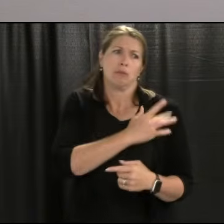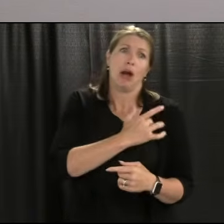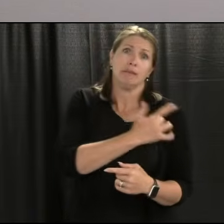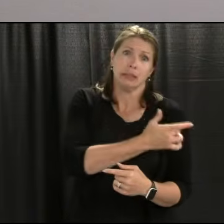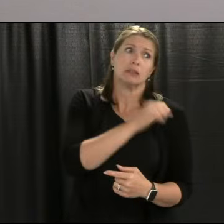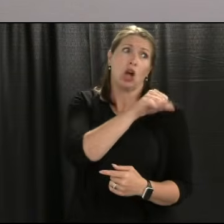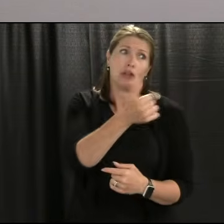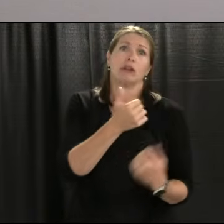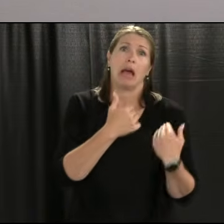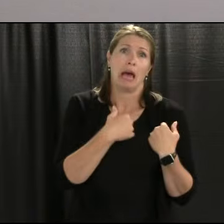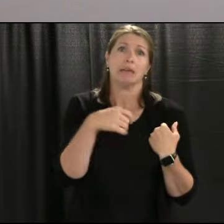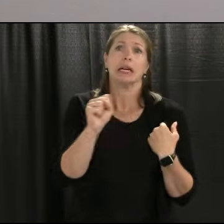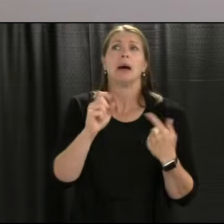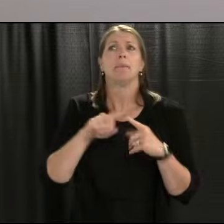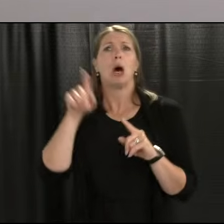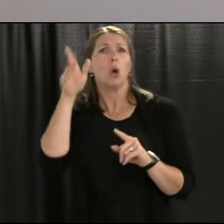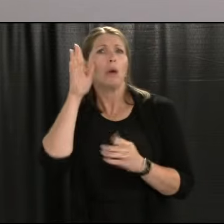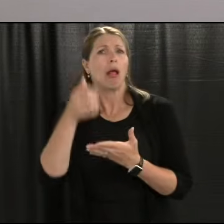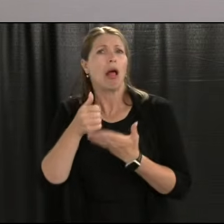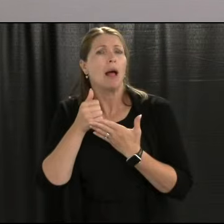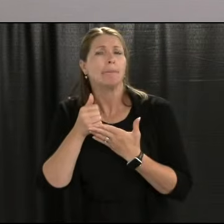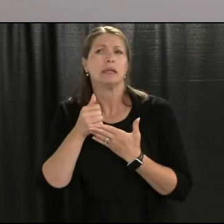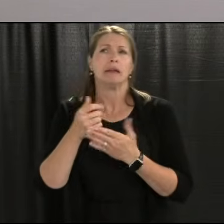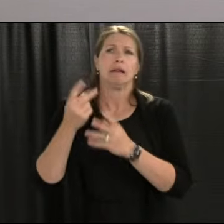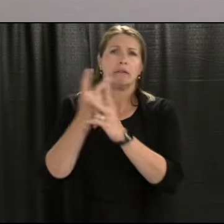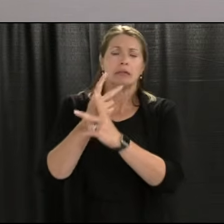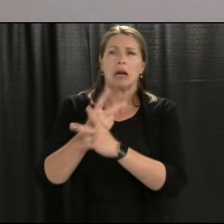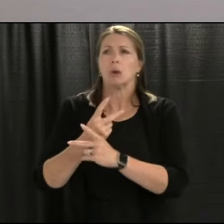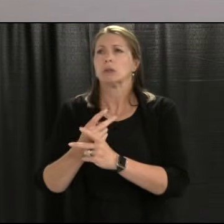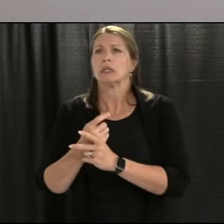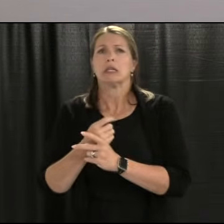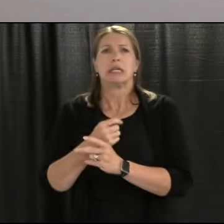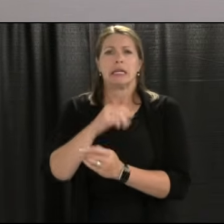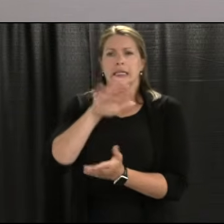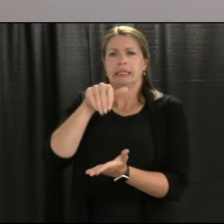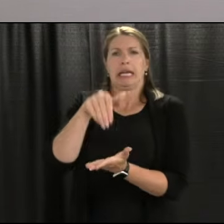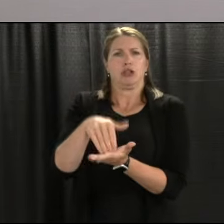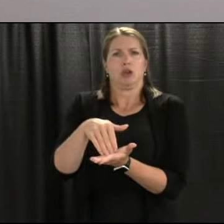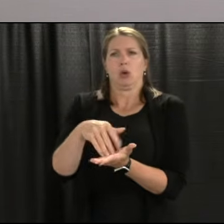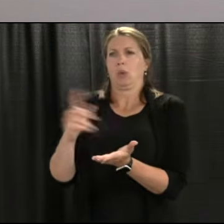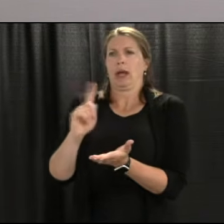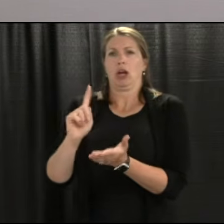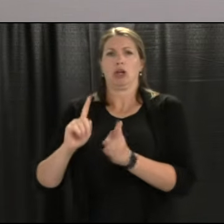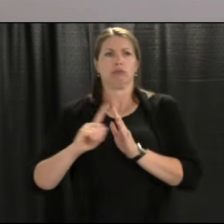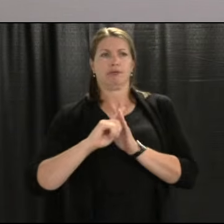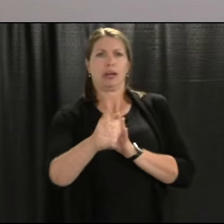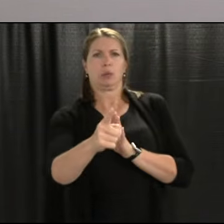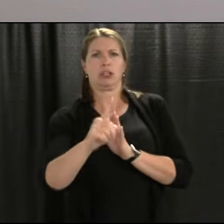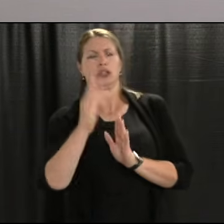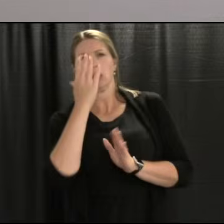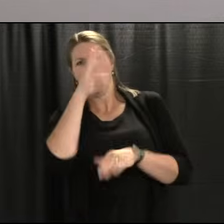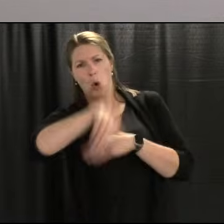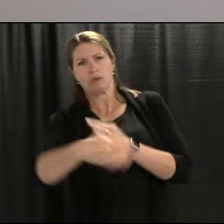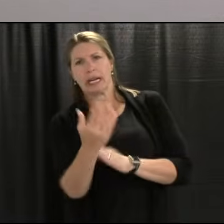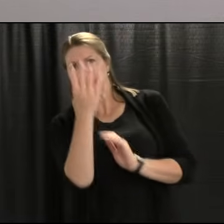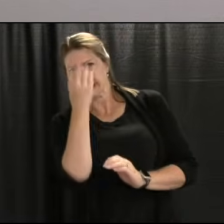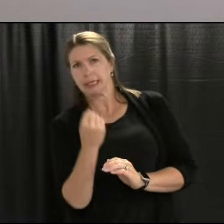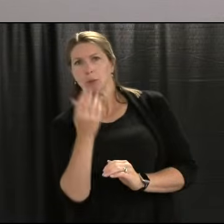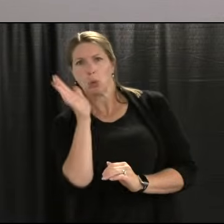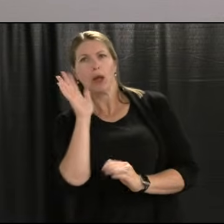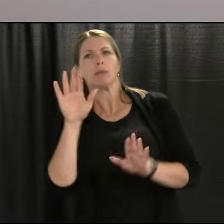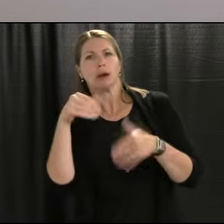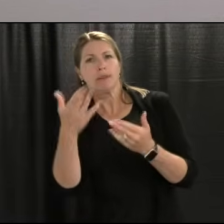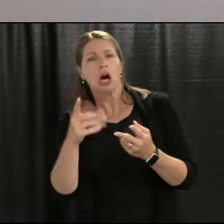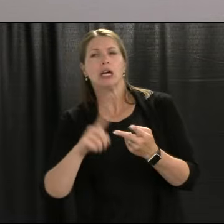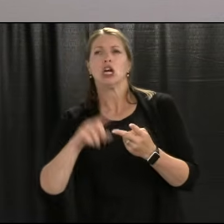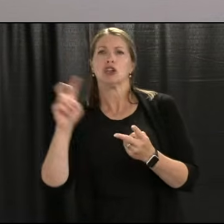provide more support for logistics as we look at setting up further evacuation centers in the event it's needed, firefighter support and